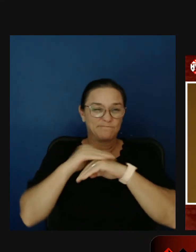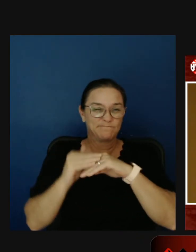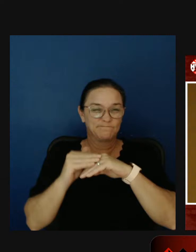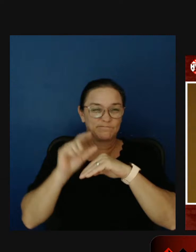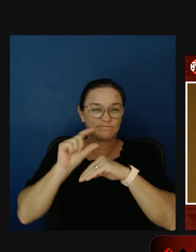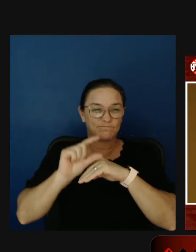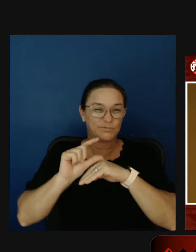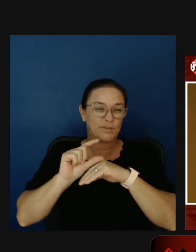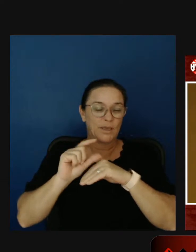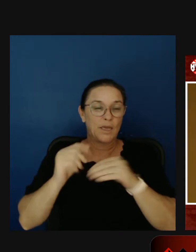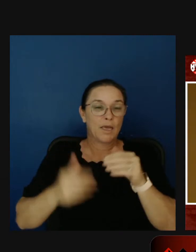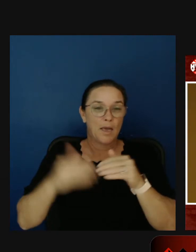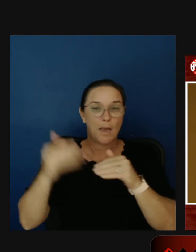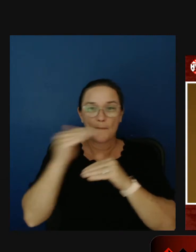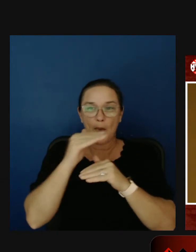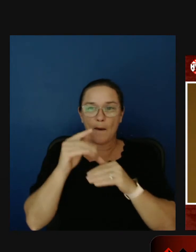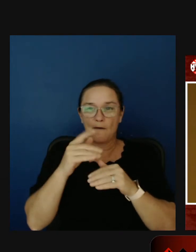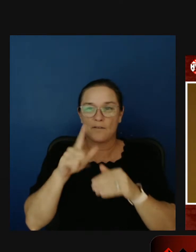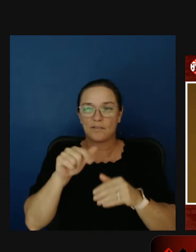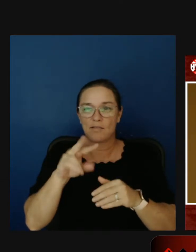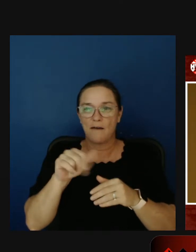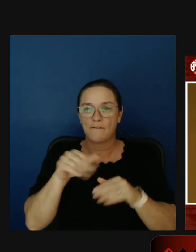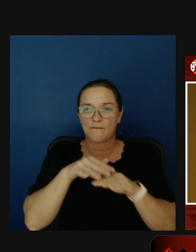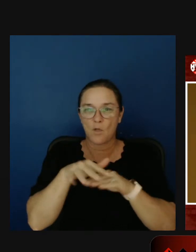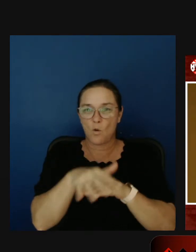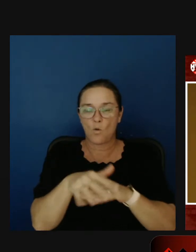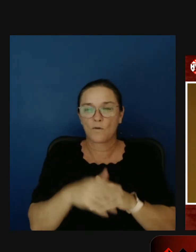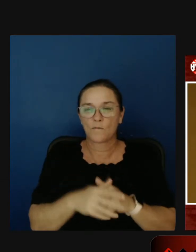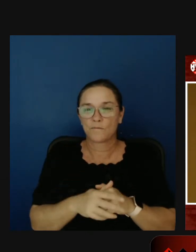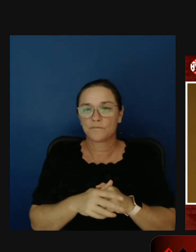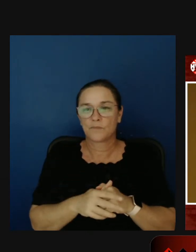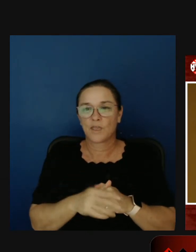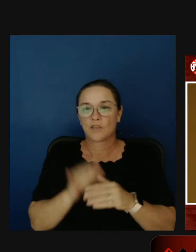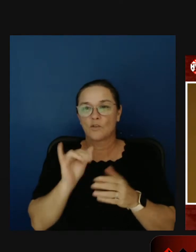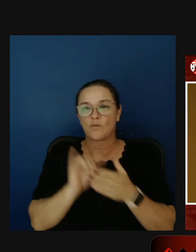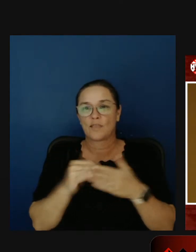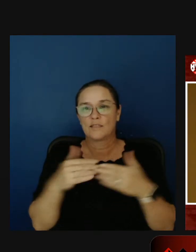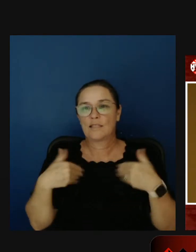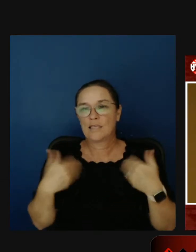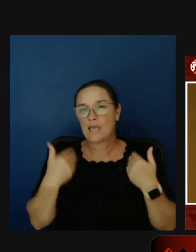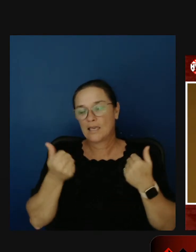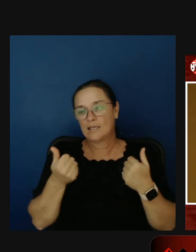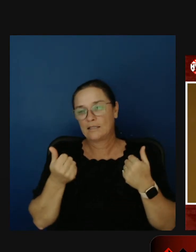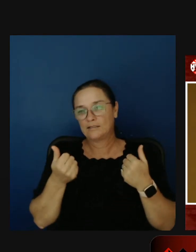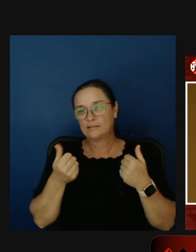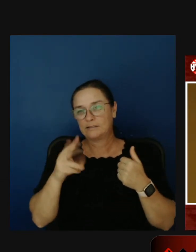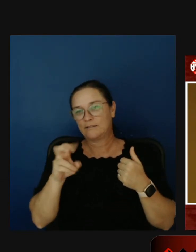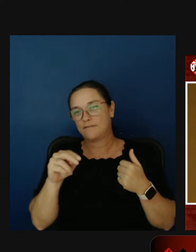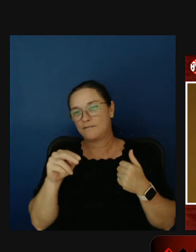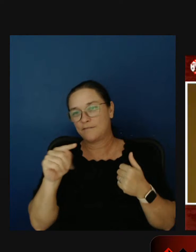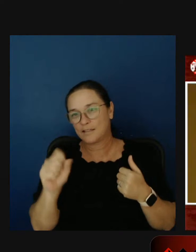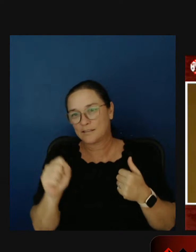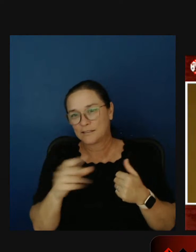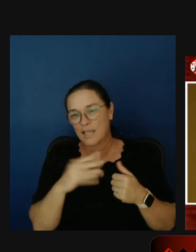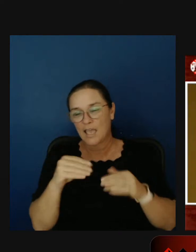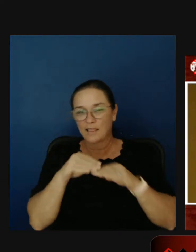lava flow right there. So right here is where we've got the youngest kind of vents and lava flows radiating out. Down here,